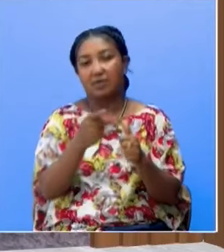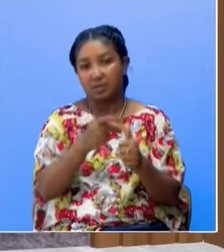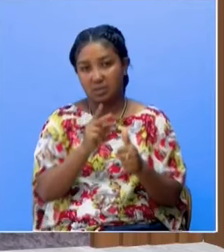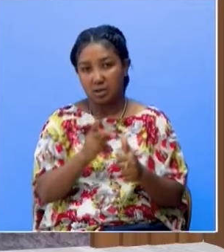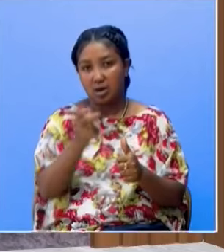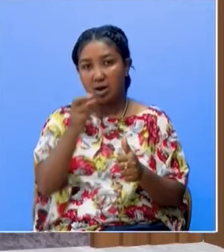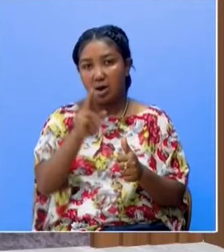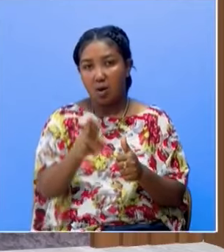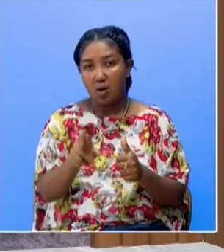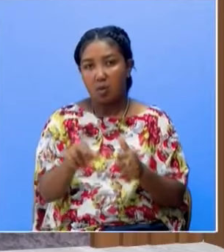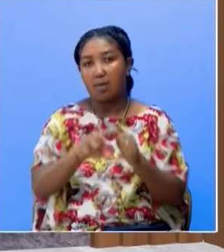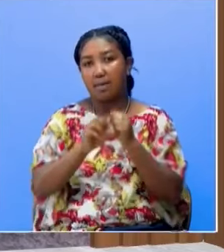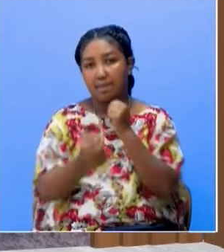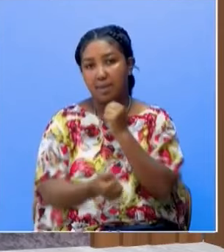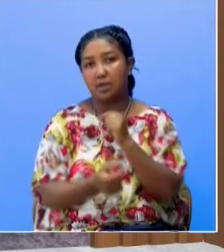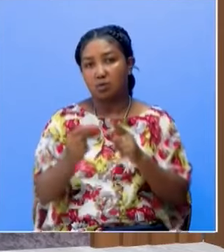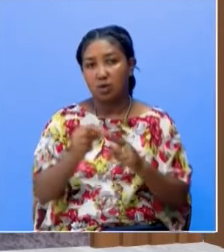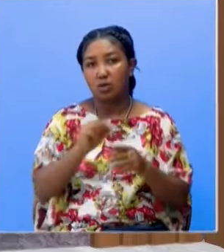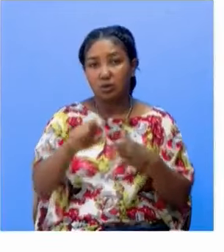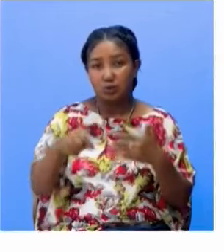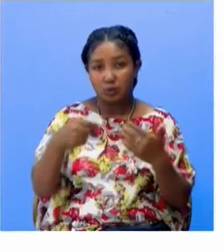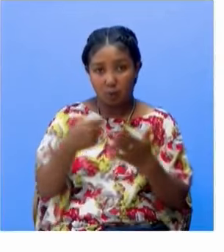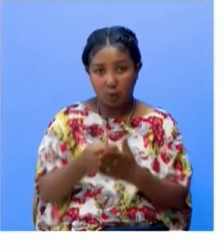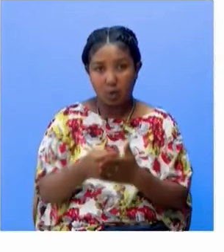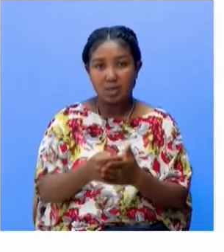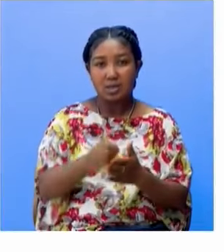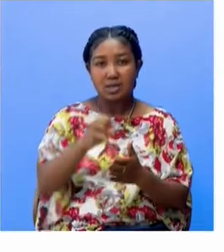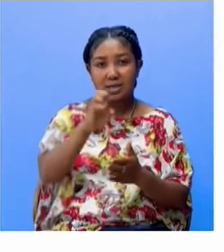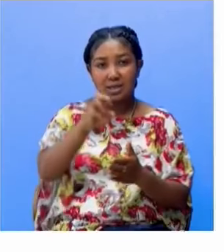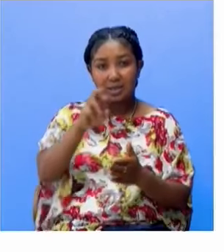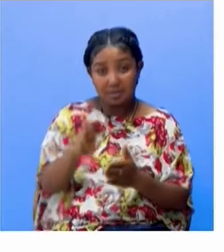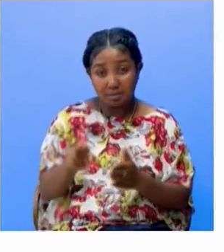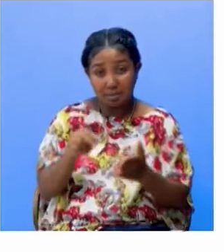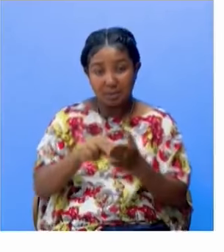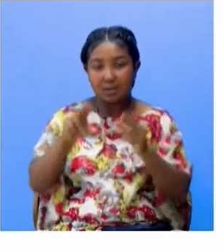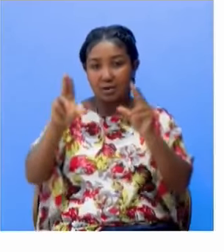or base word. So ir means not.